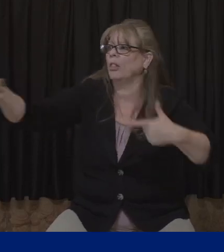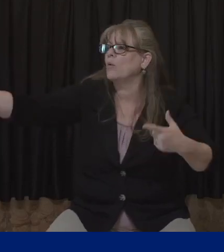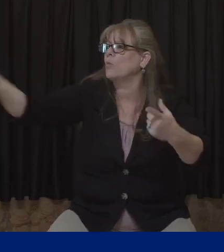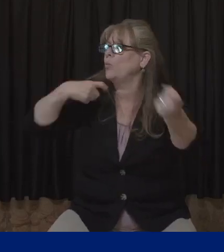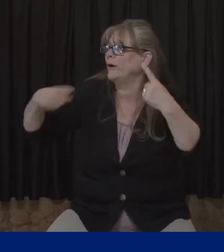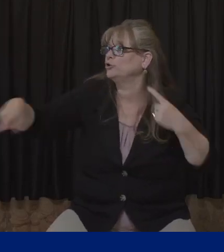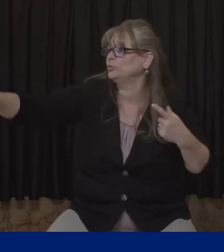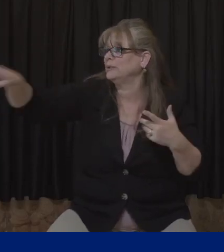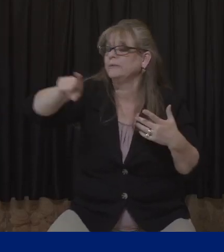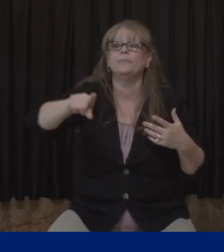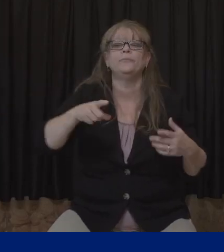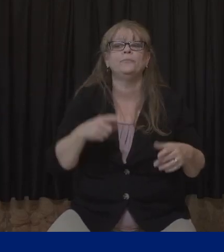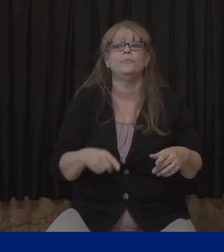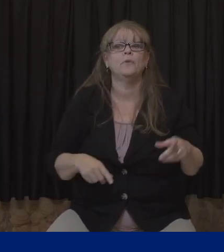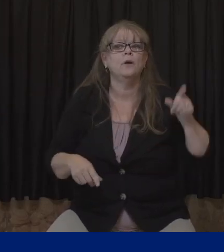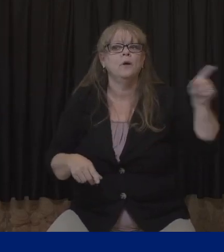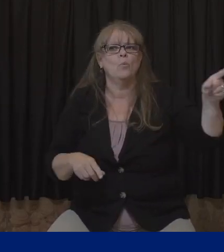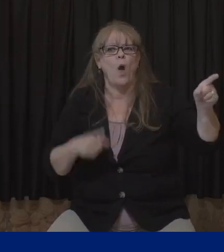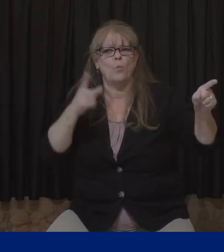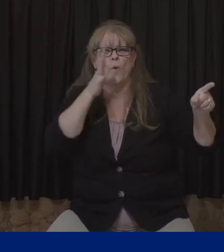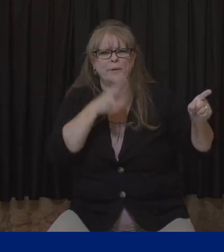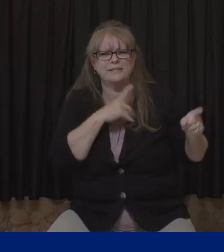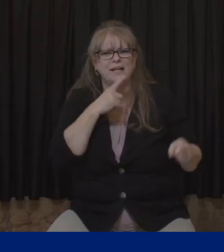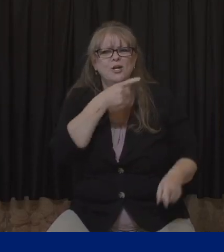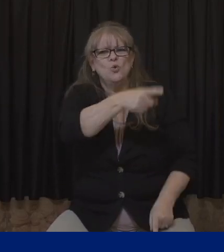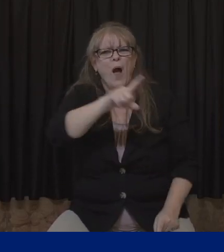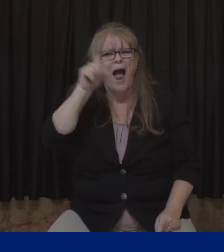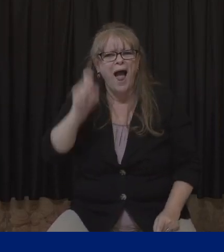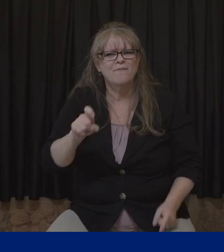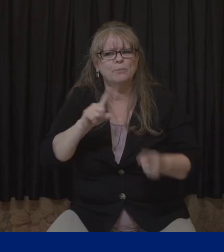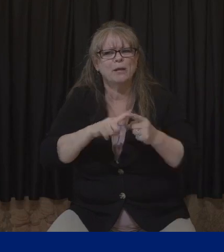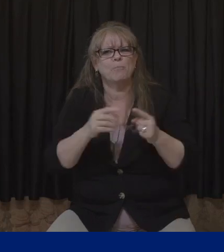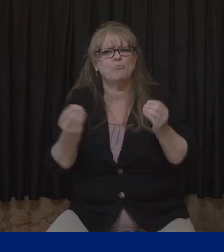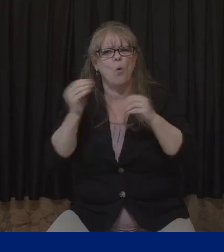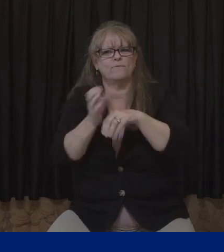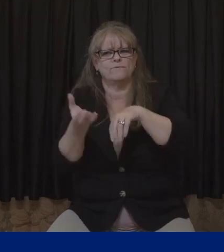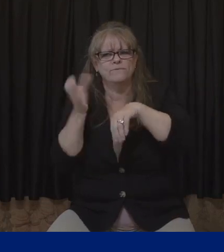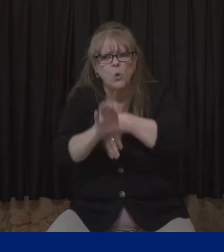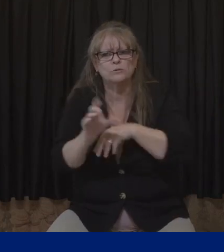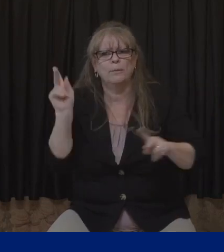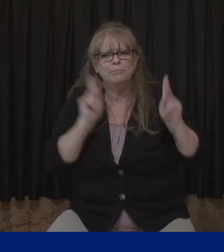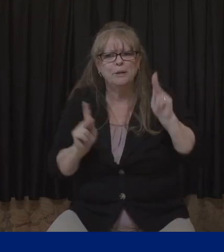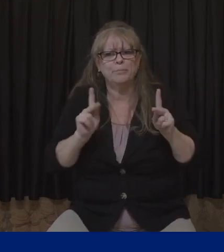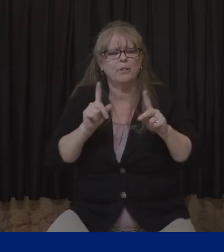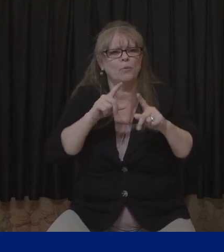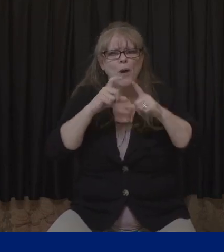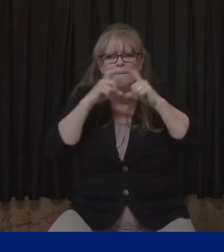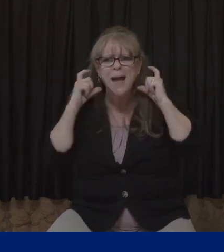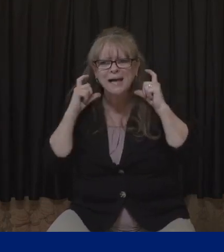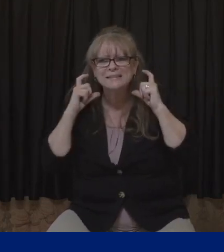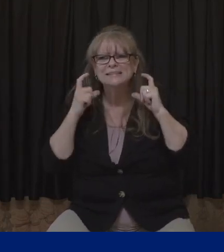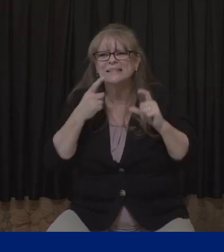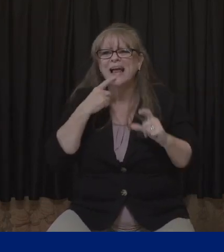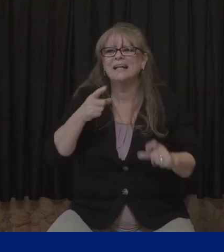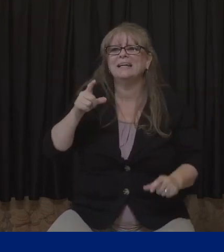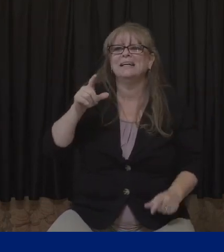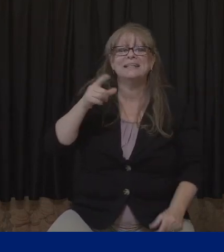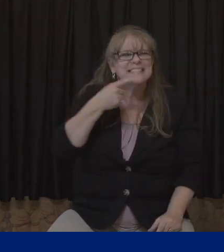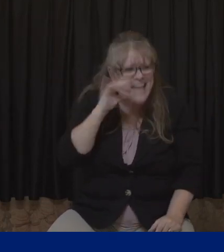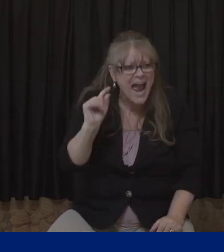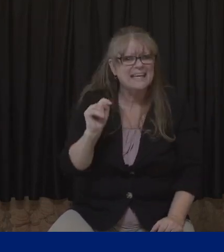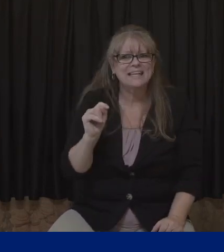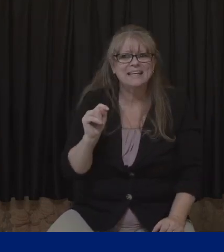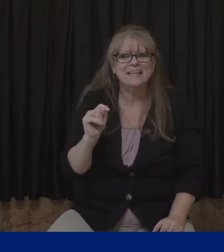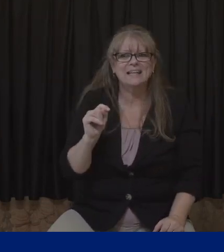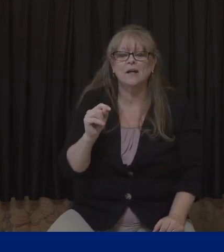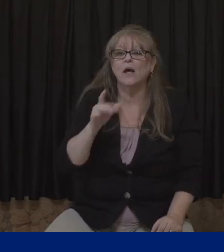more forceful about the need to wear masks. If you want people to wear one anytime they are in public, you need to state that. You need to wear a mask whenever you're in public.